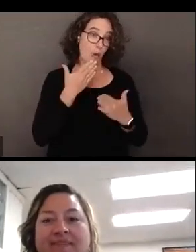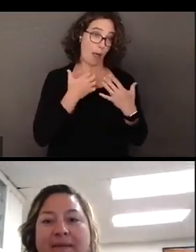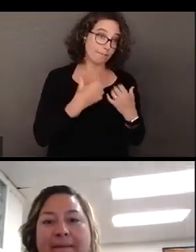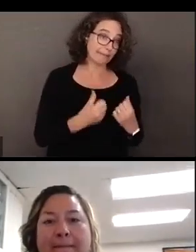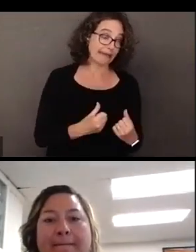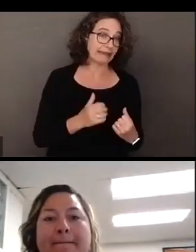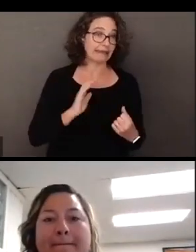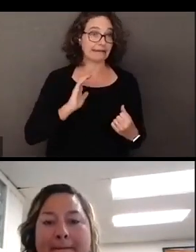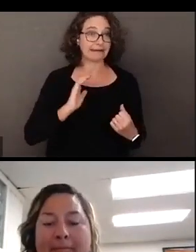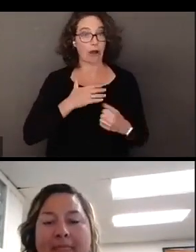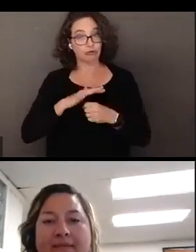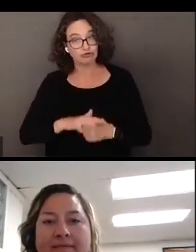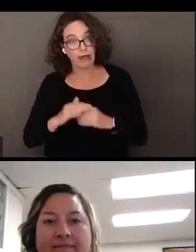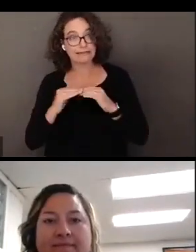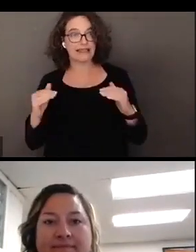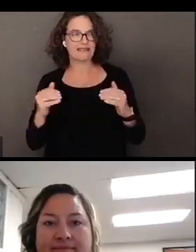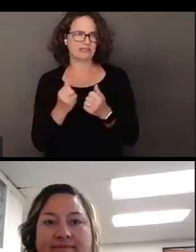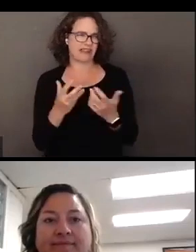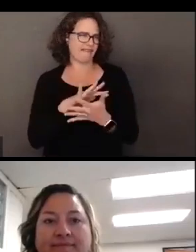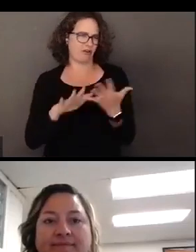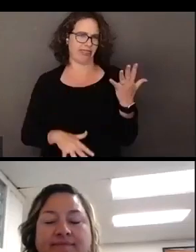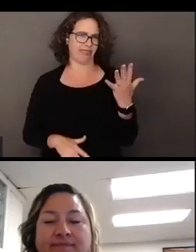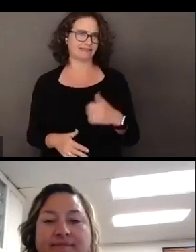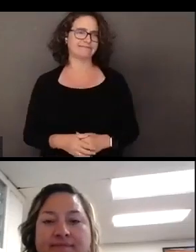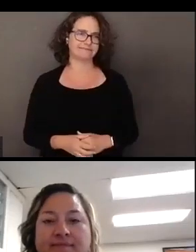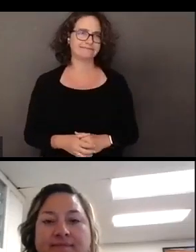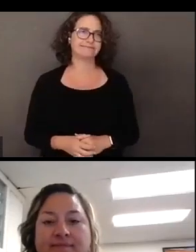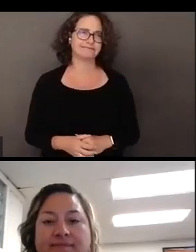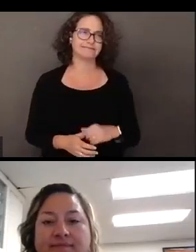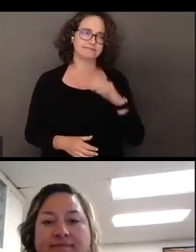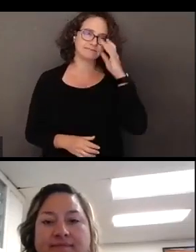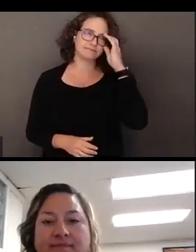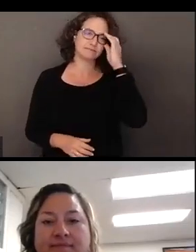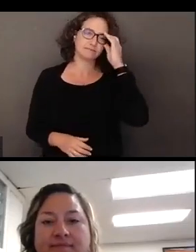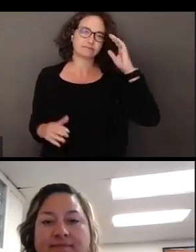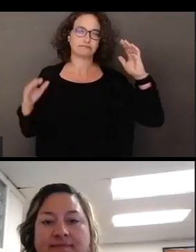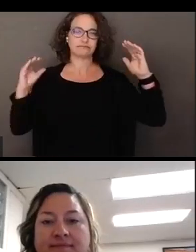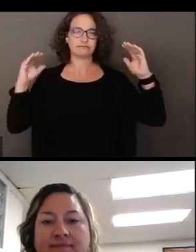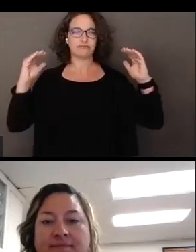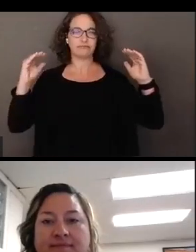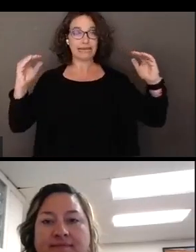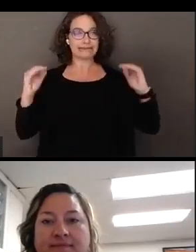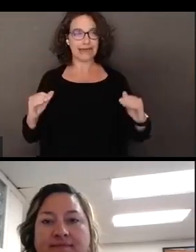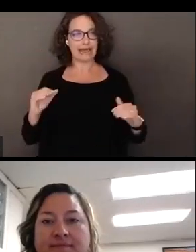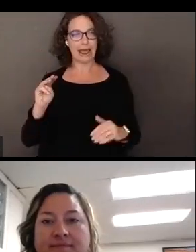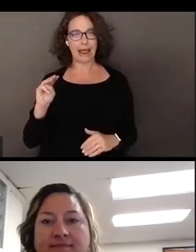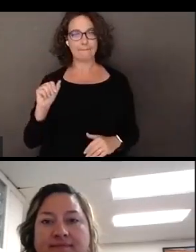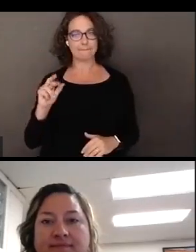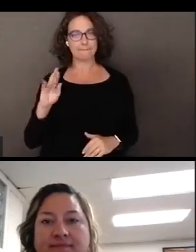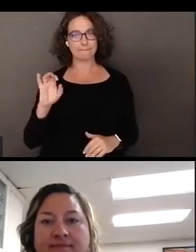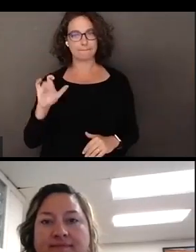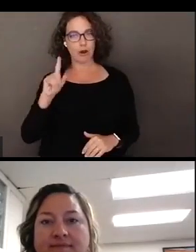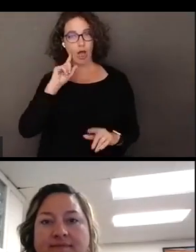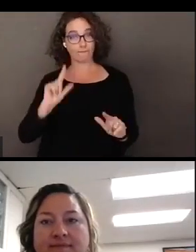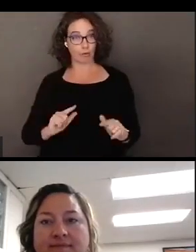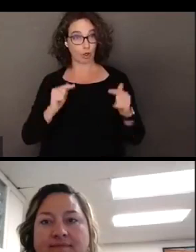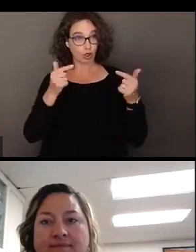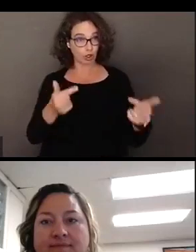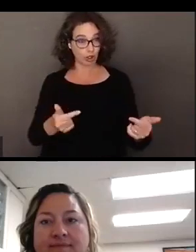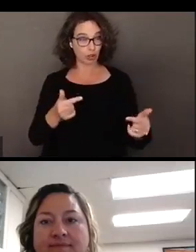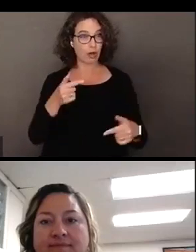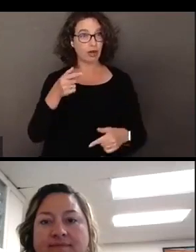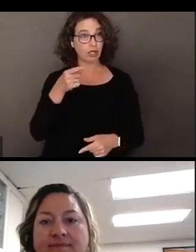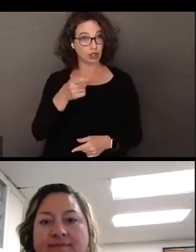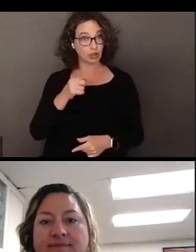stress levels and so many different things. So my next question, Mariel, will be for you, because you at La